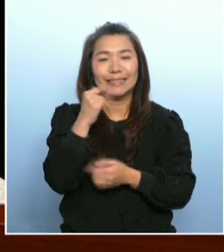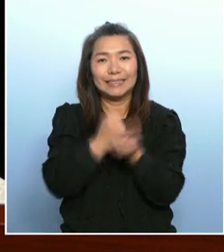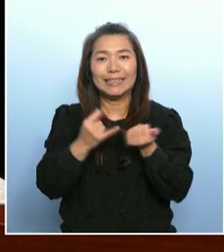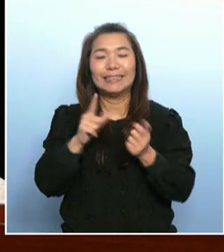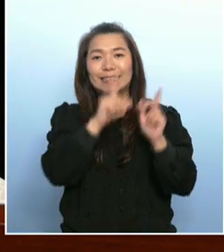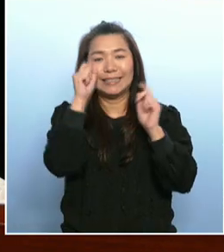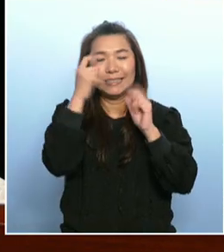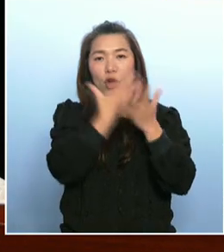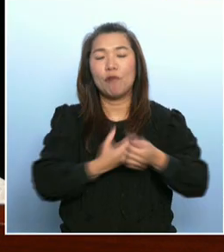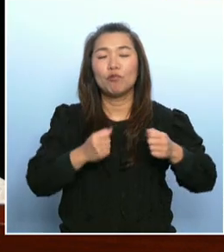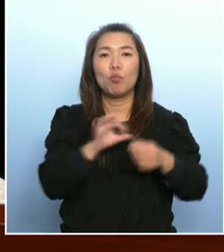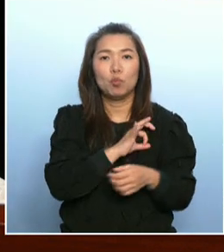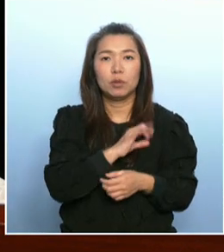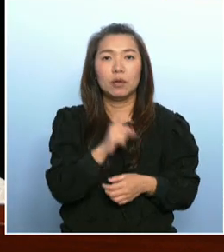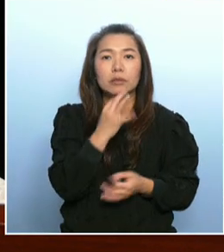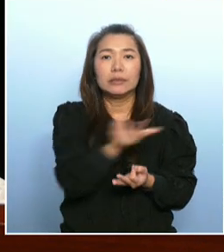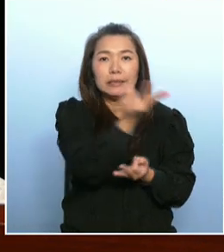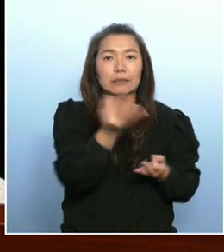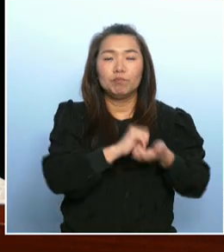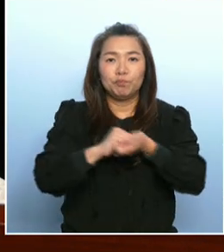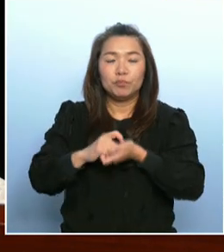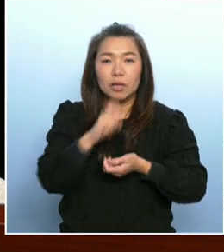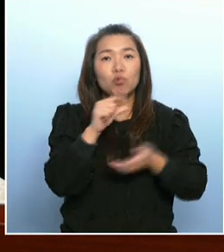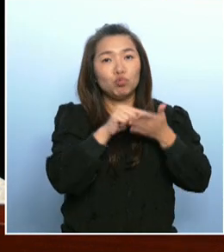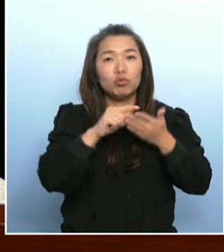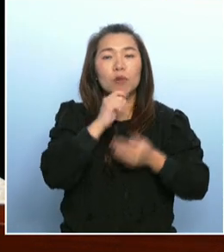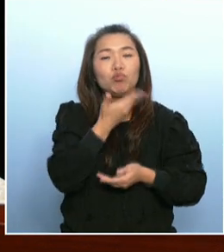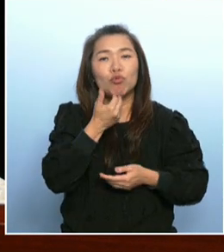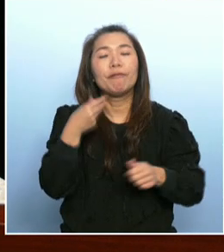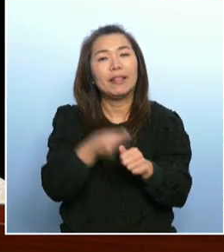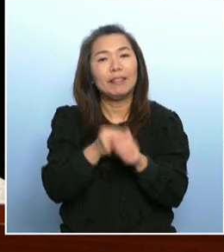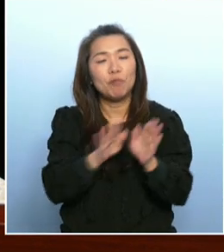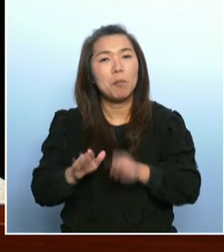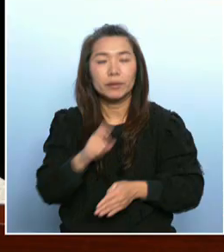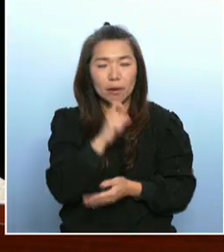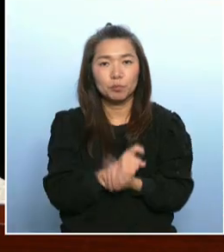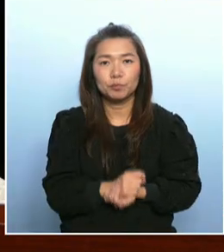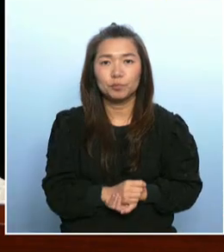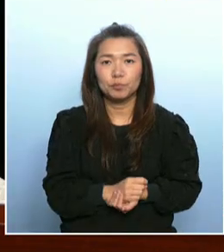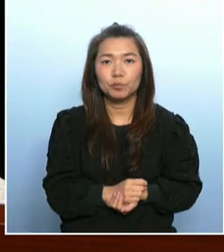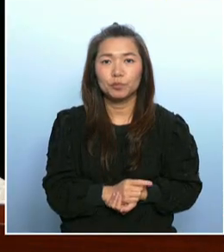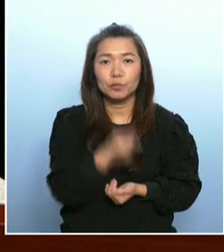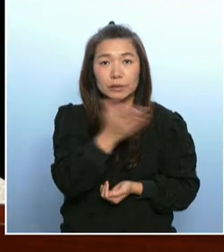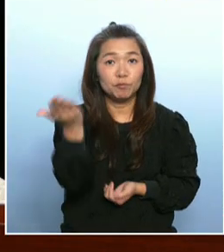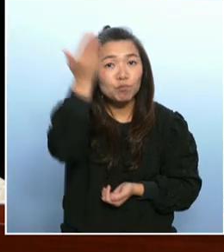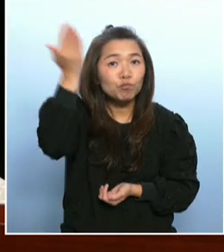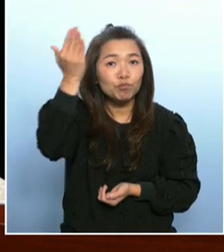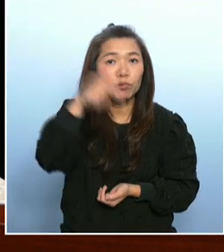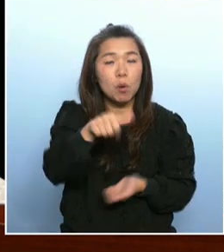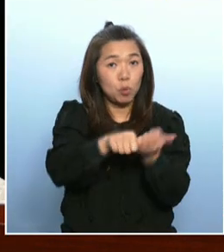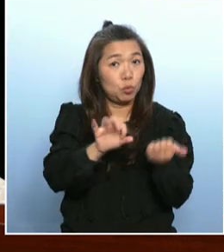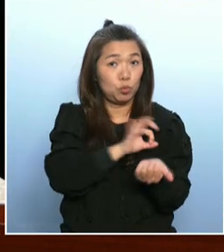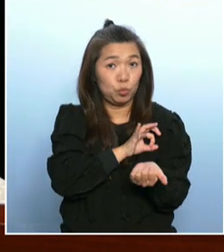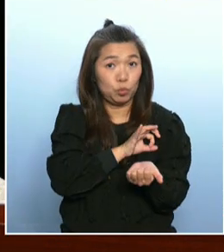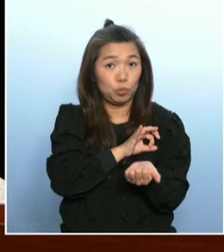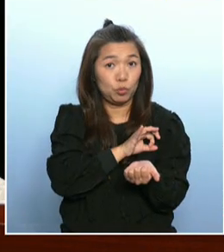by Tonghua Group's Hospital, SAHK, New Life Psychiatric Rehabilitation Association. They offer residential care services